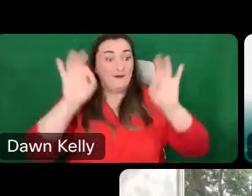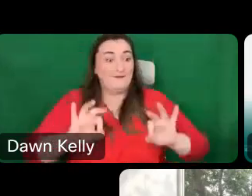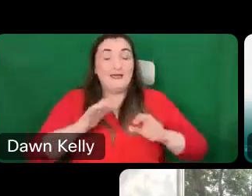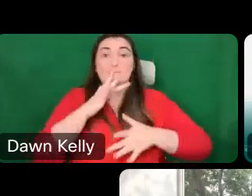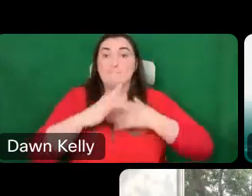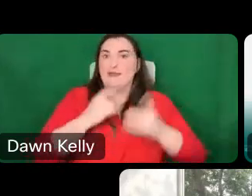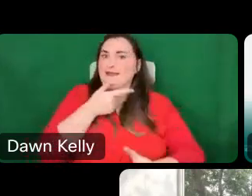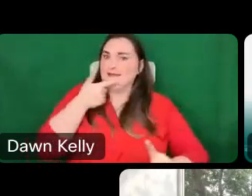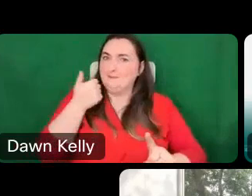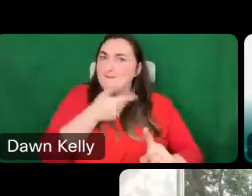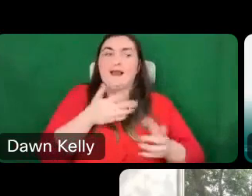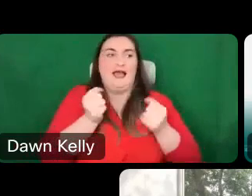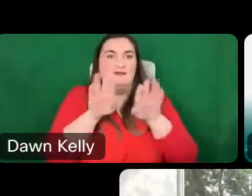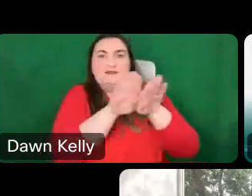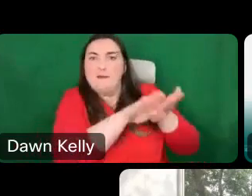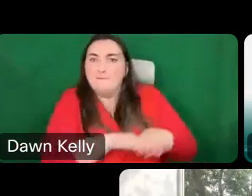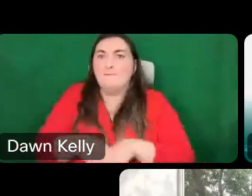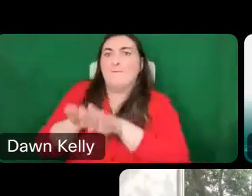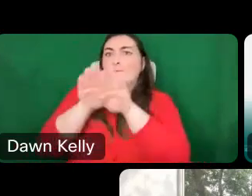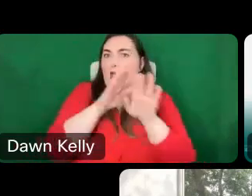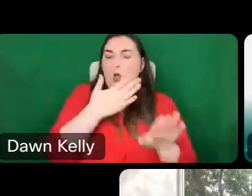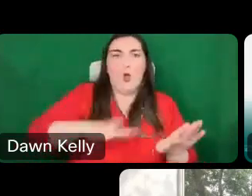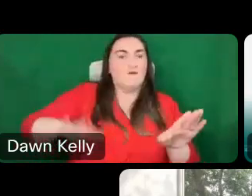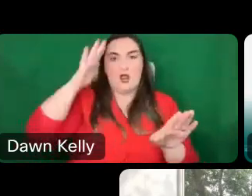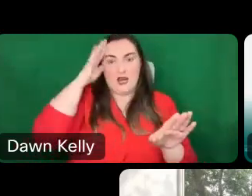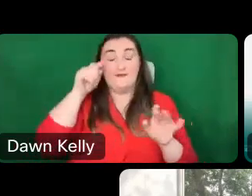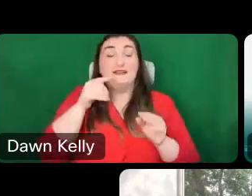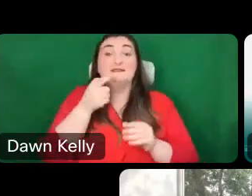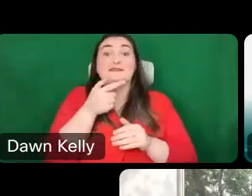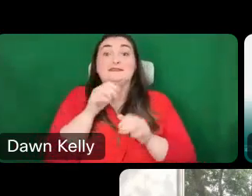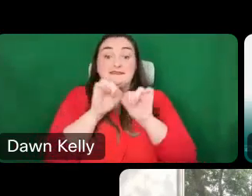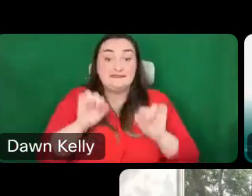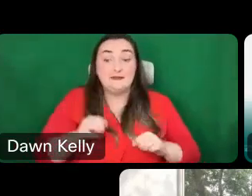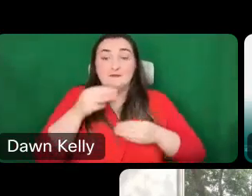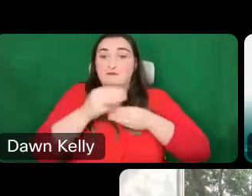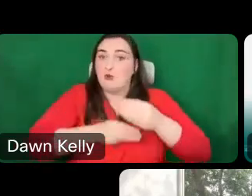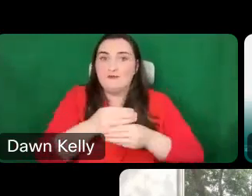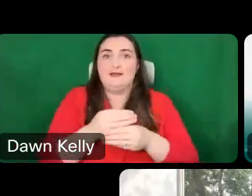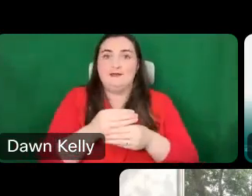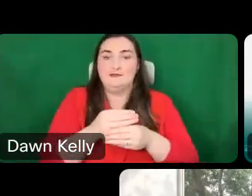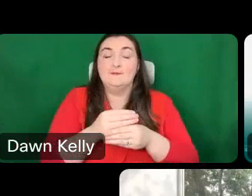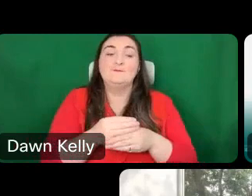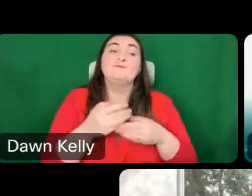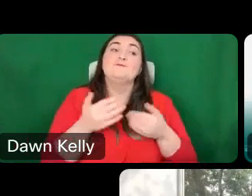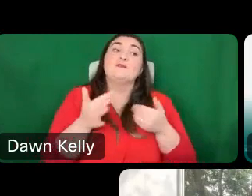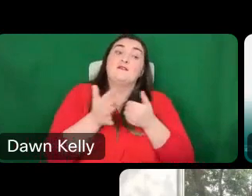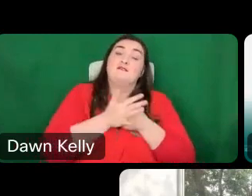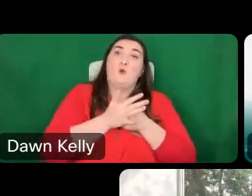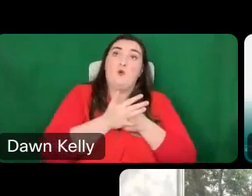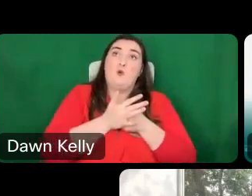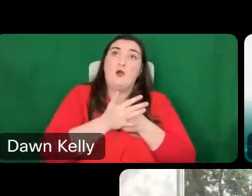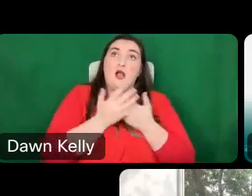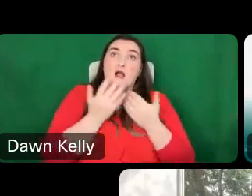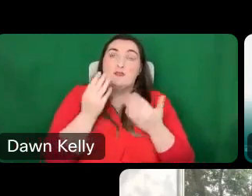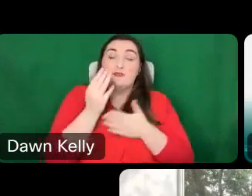and having consistency across the board. So I think those pieces, those processes. And then as regards, I suppose the